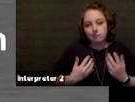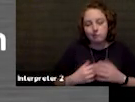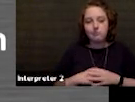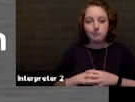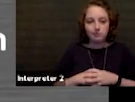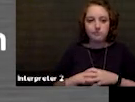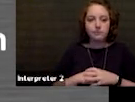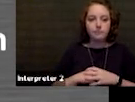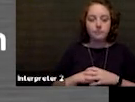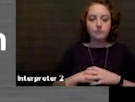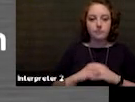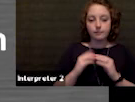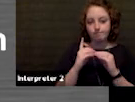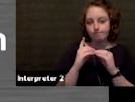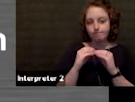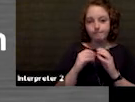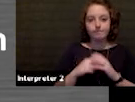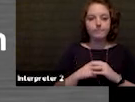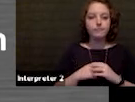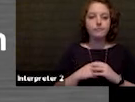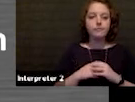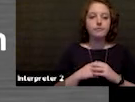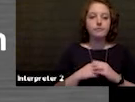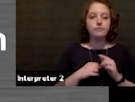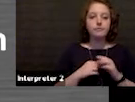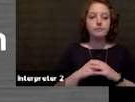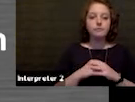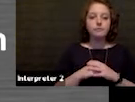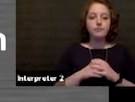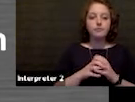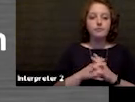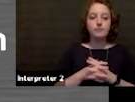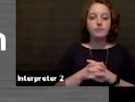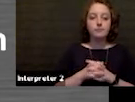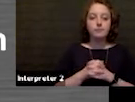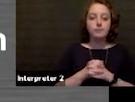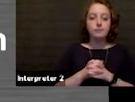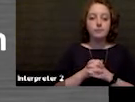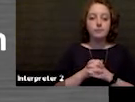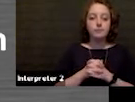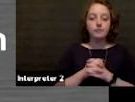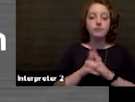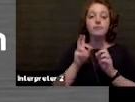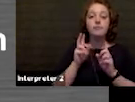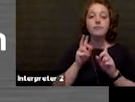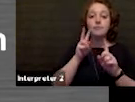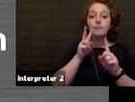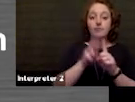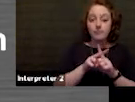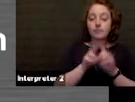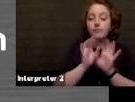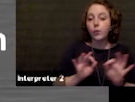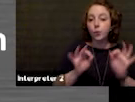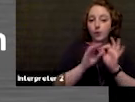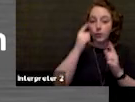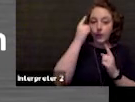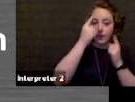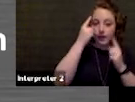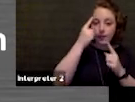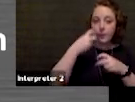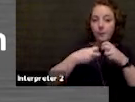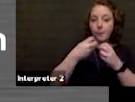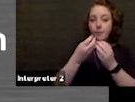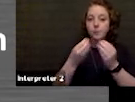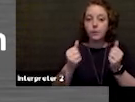Okay, one more. Okay, and then the ability to integrate critical thinking, problem solving, and information literacy skills. So